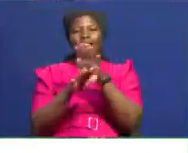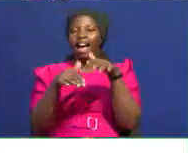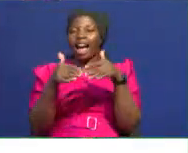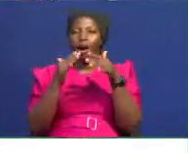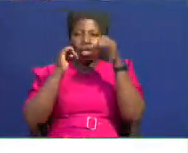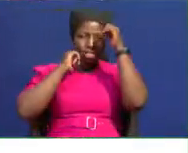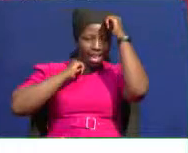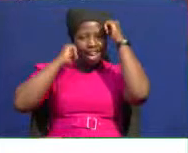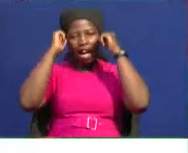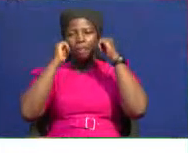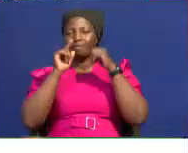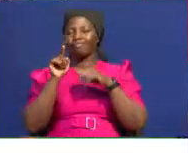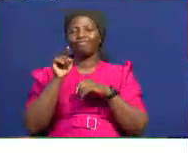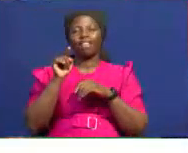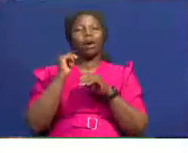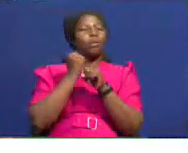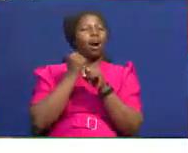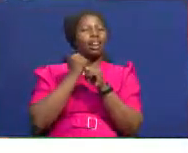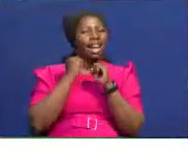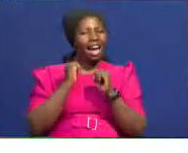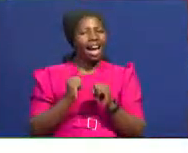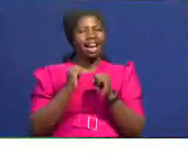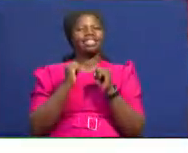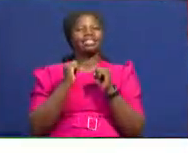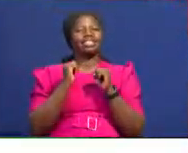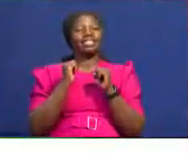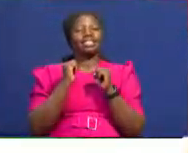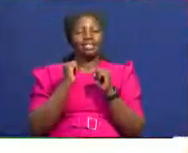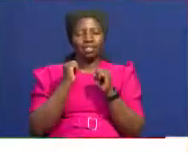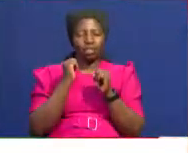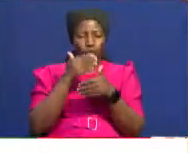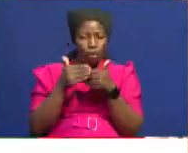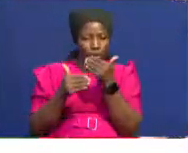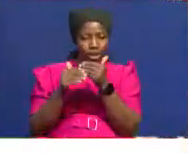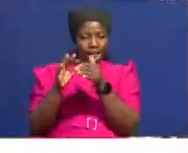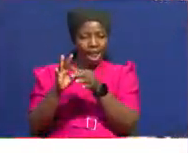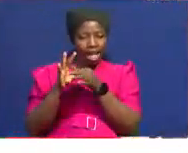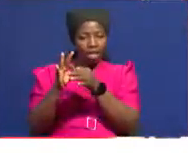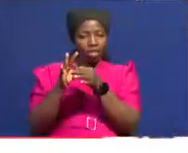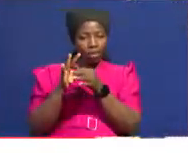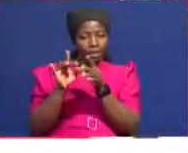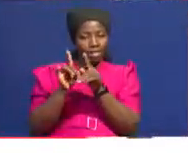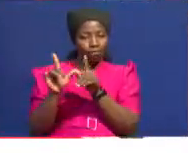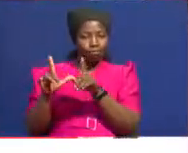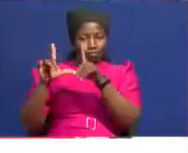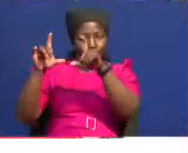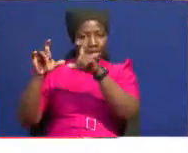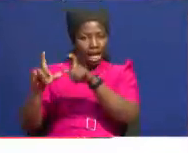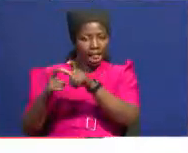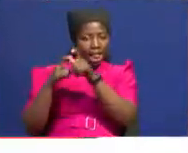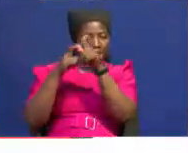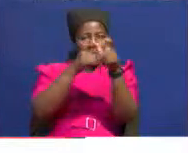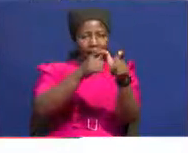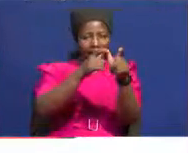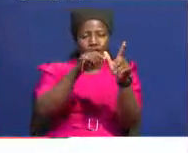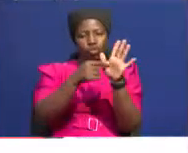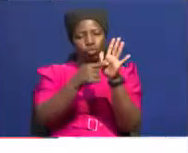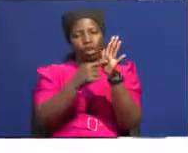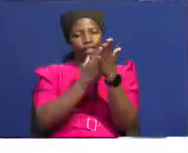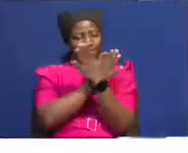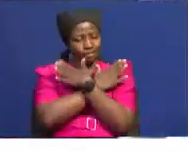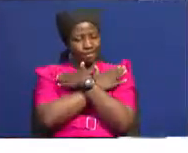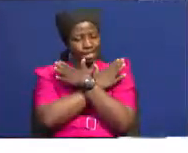worked effortlessly to build a relationship with him, even presenting him with a portrait as a token of